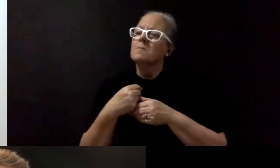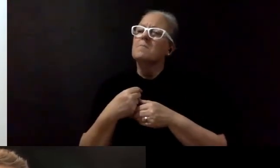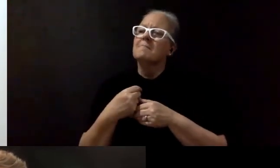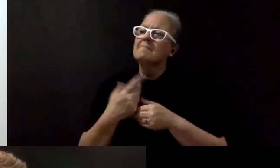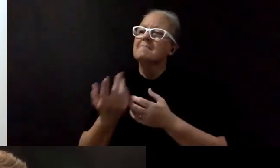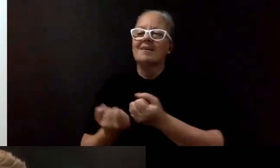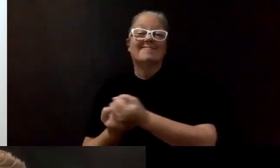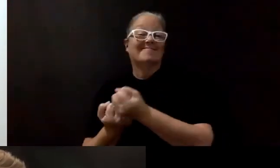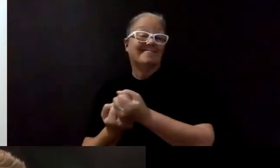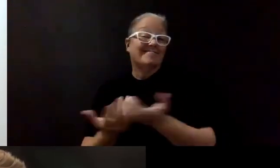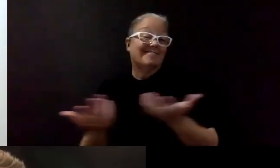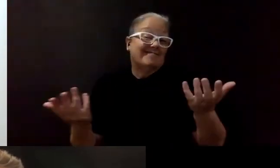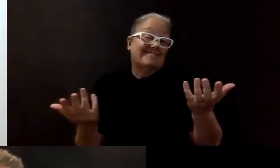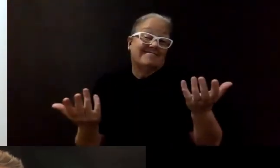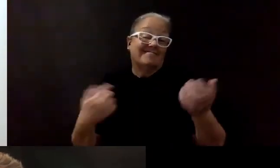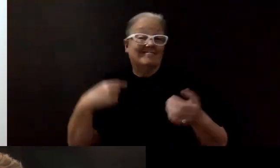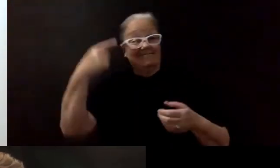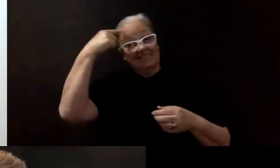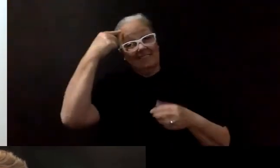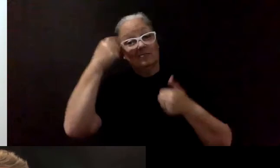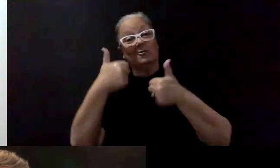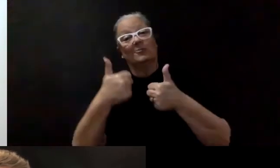cool. Yeah.